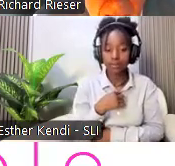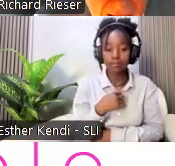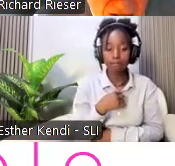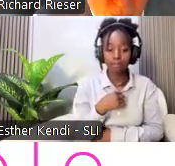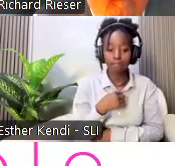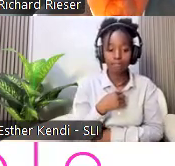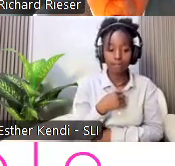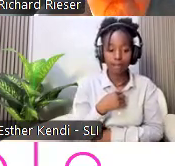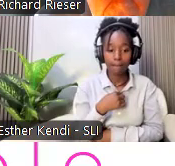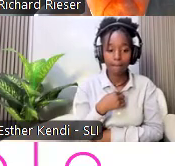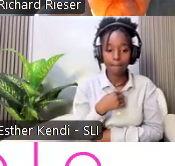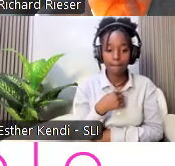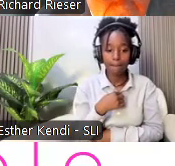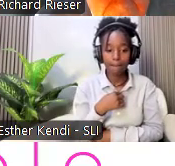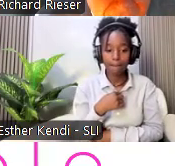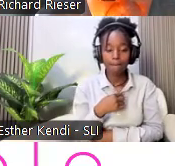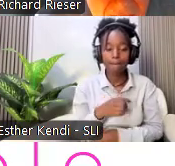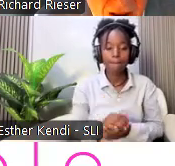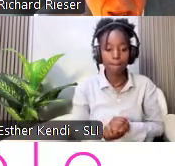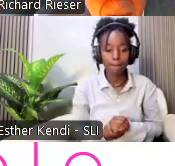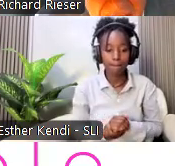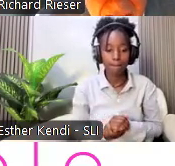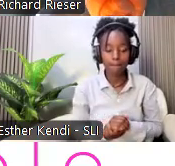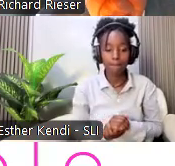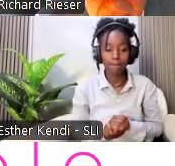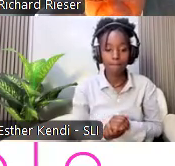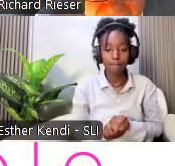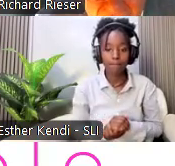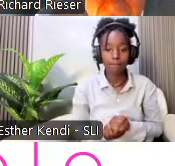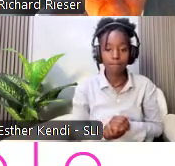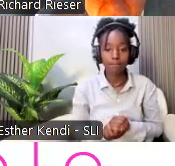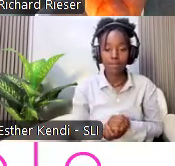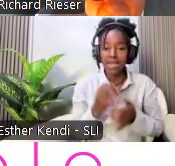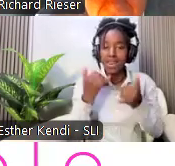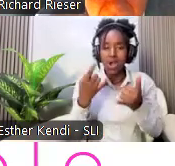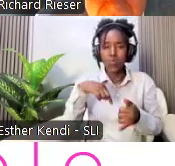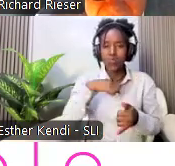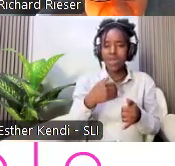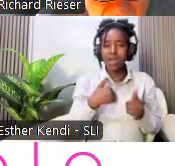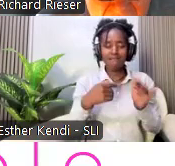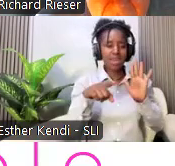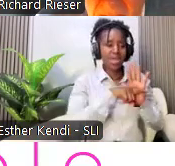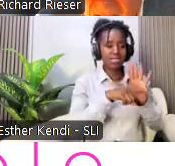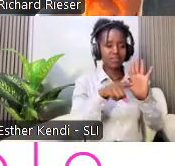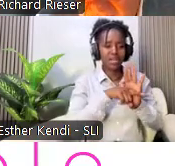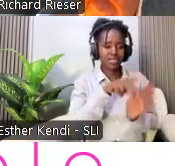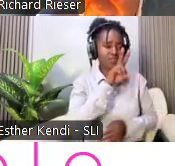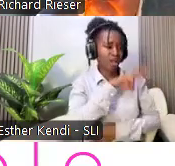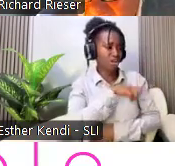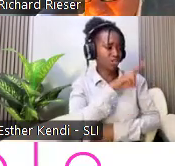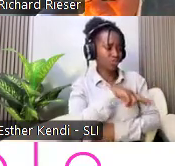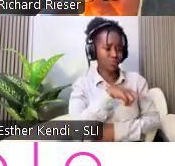sometimes, break down this wall, courtesy of Comic Relief. Negative attitudes, folklore, customs and